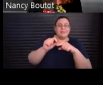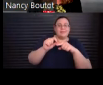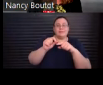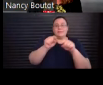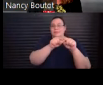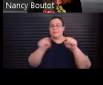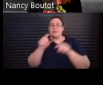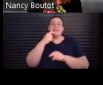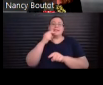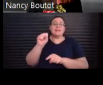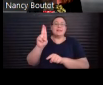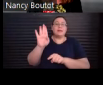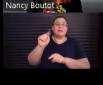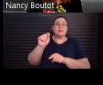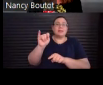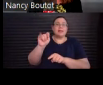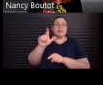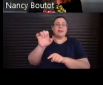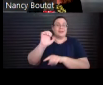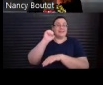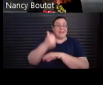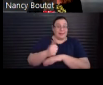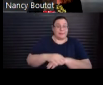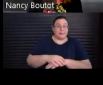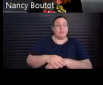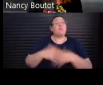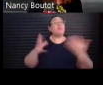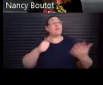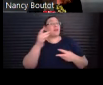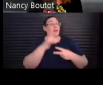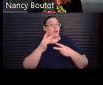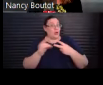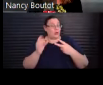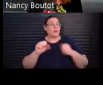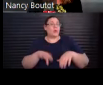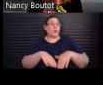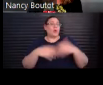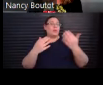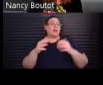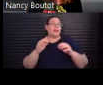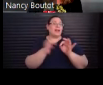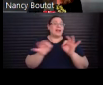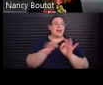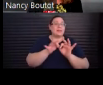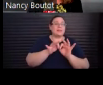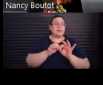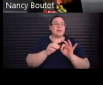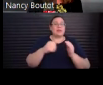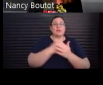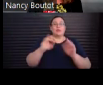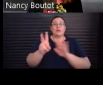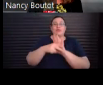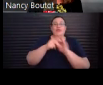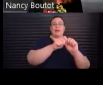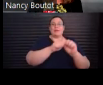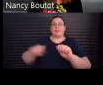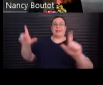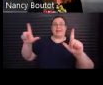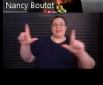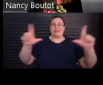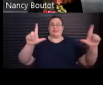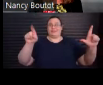settings option. Alternatively, you may open a captioning webpage in your new browser and click